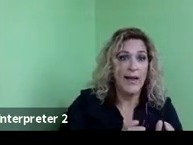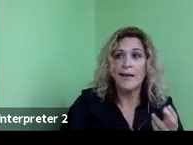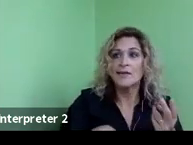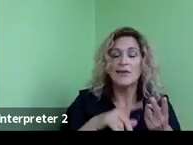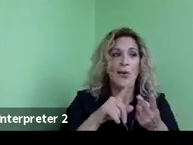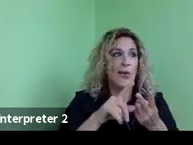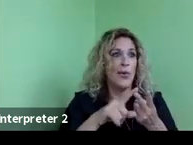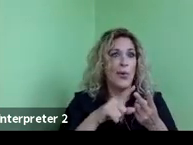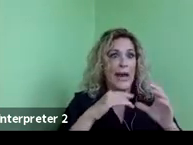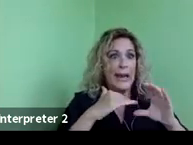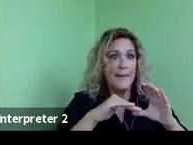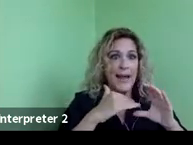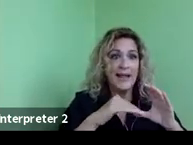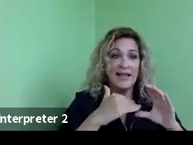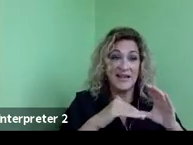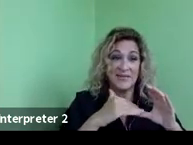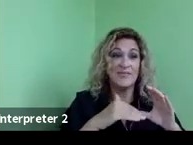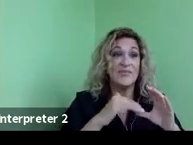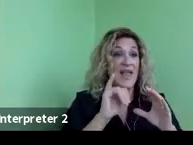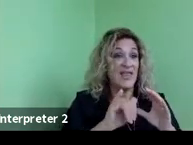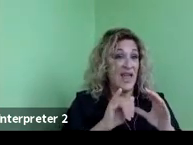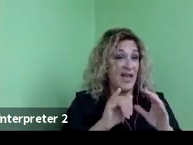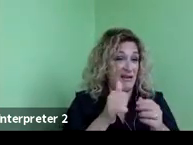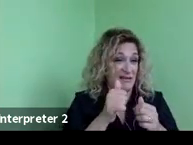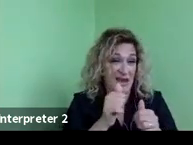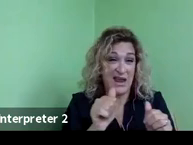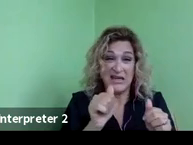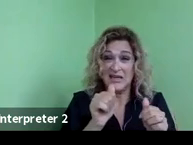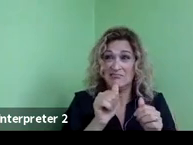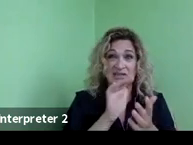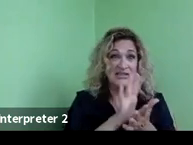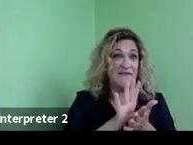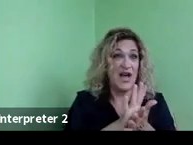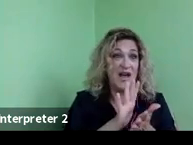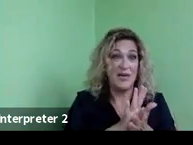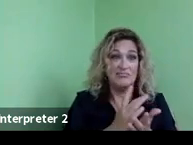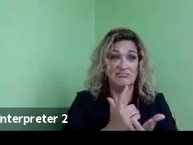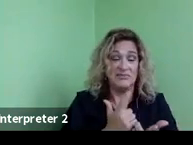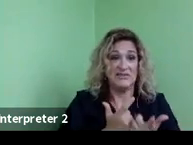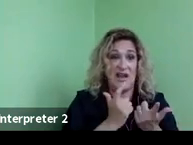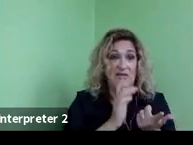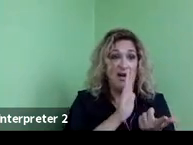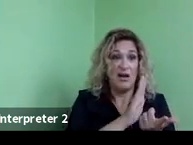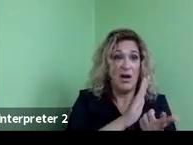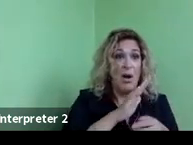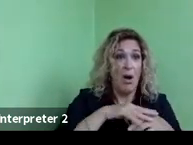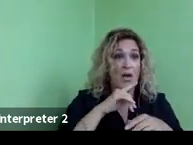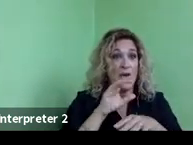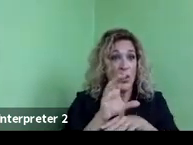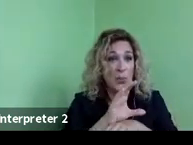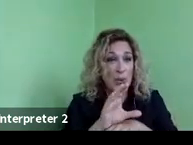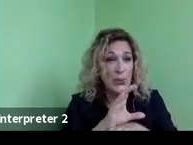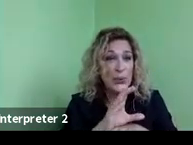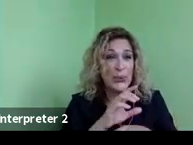clients, survivor documents on agency computers. So if at the shelter, survivors can work on